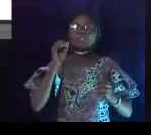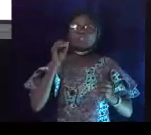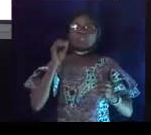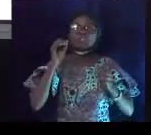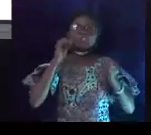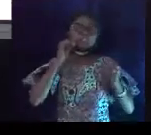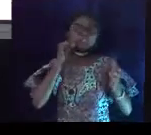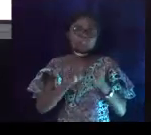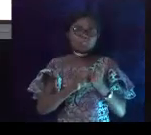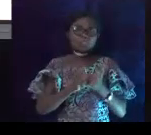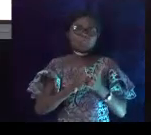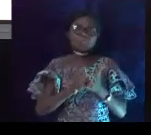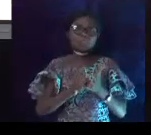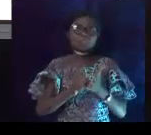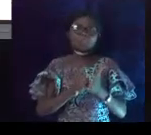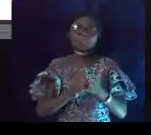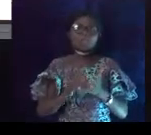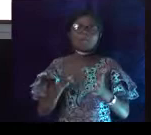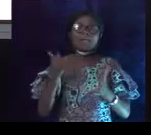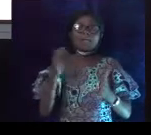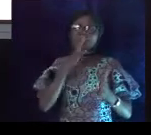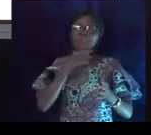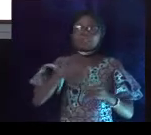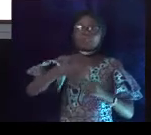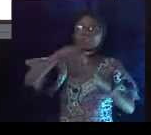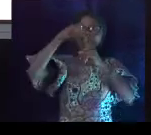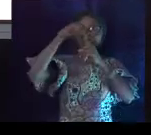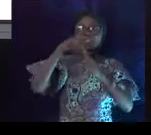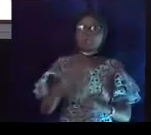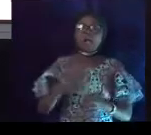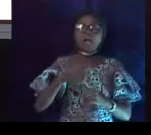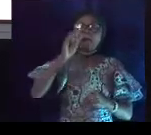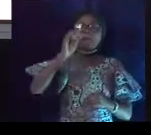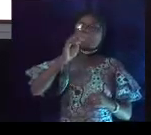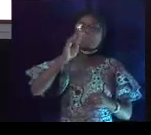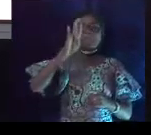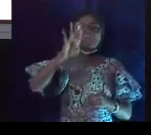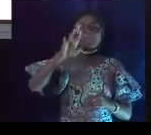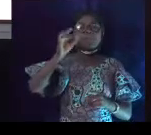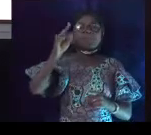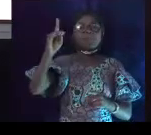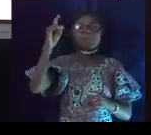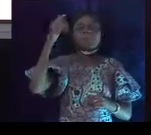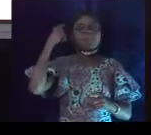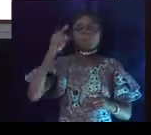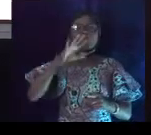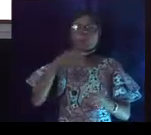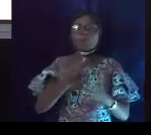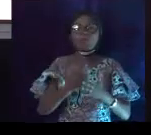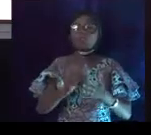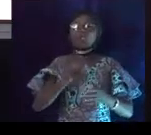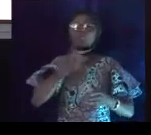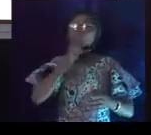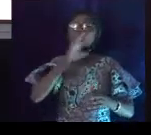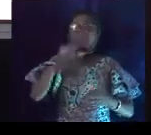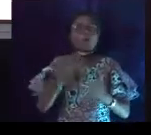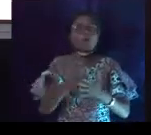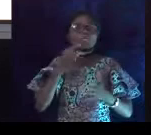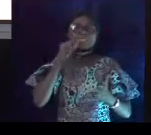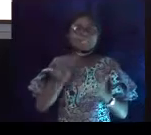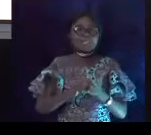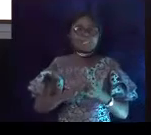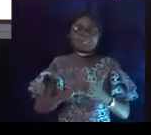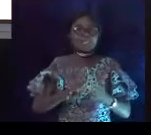Egg-laying chickens. There are a special breed for laying eggs. Not all chickens